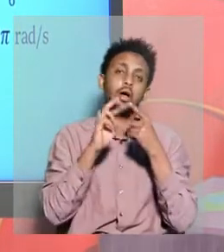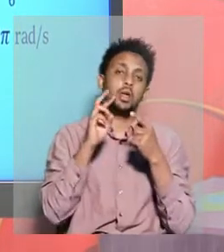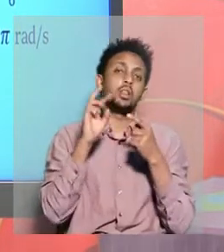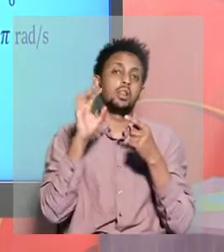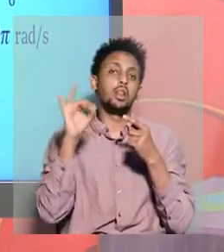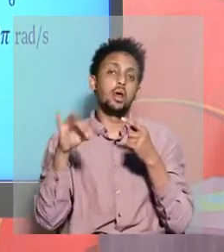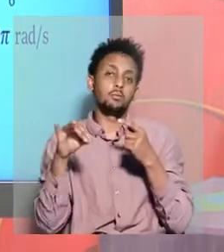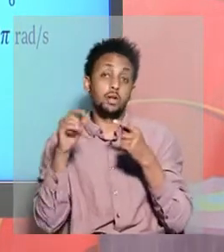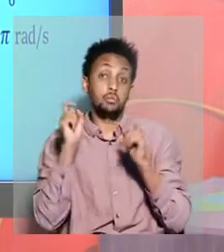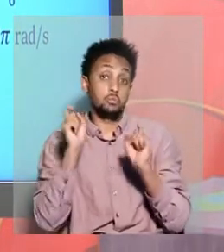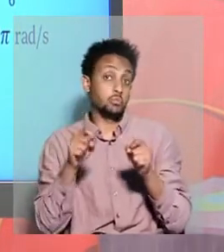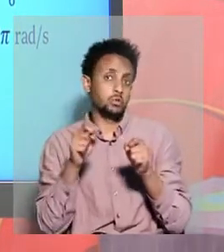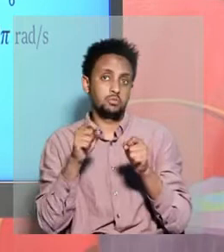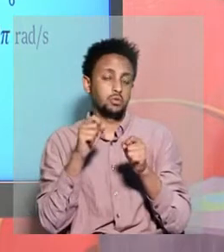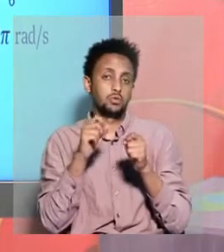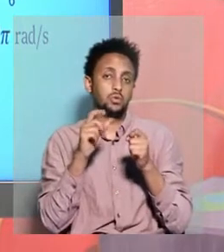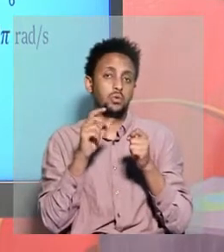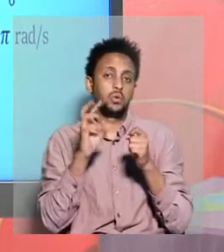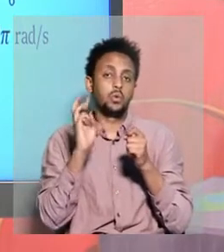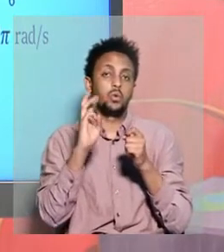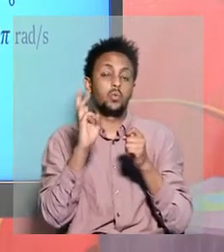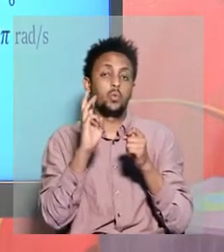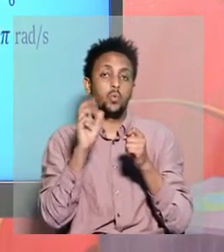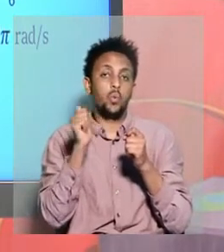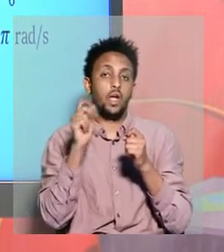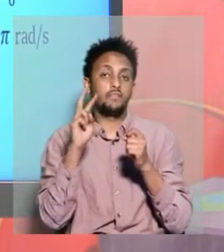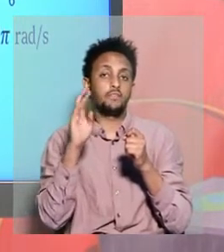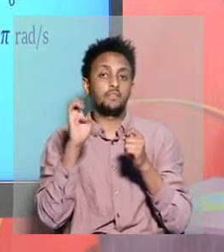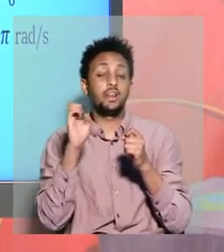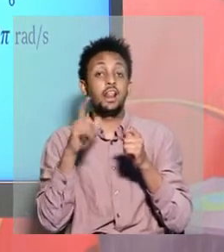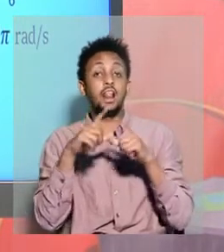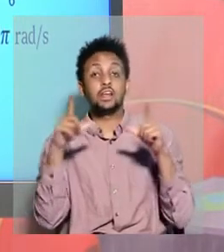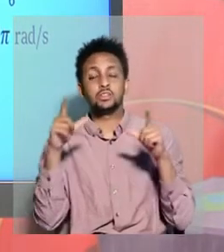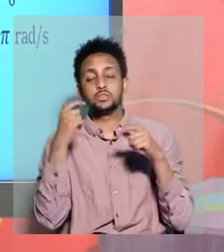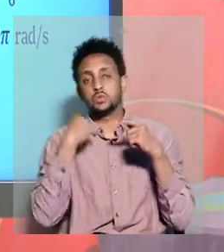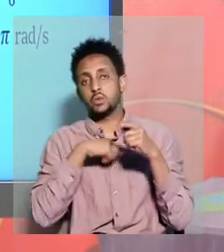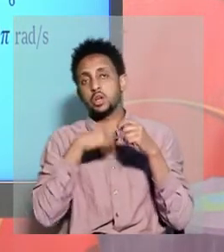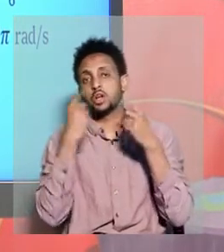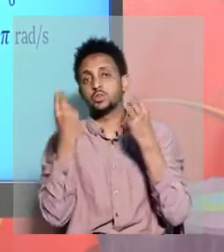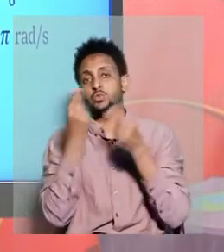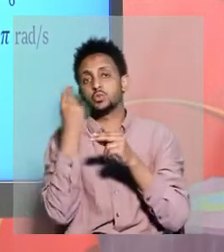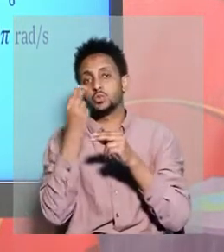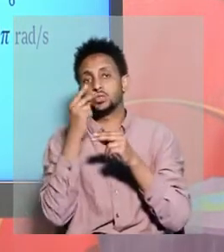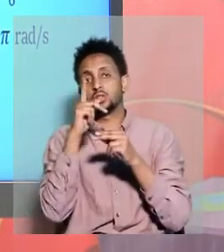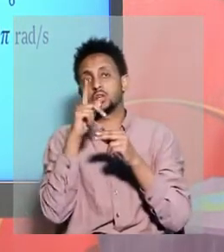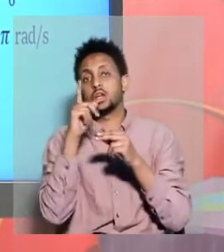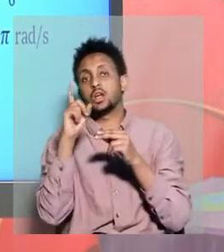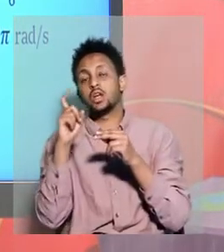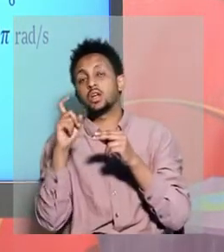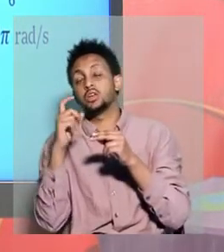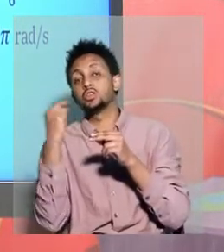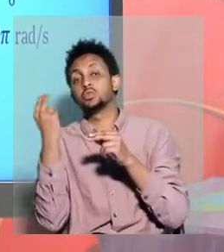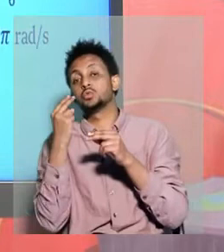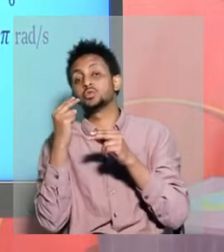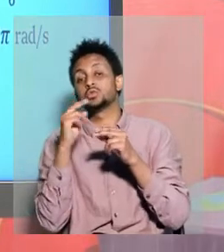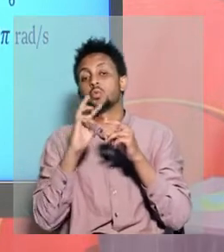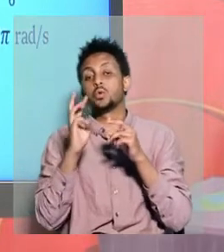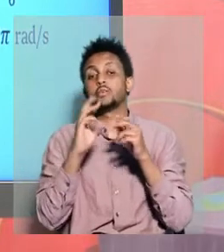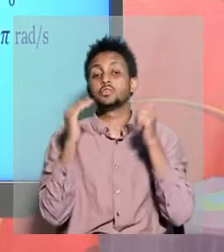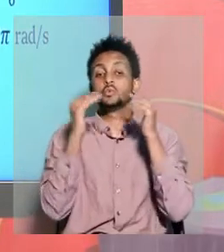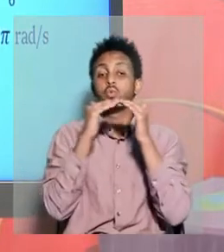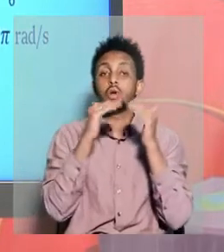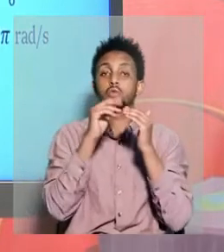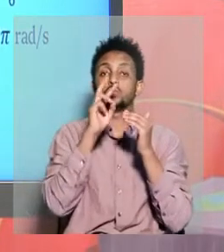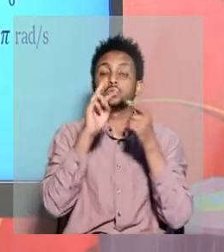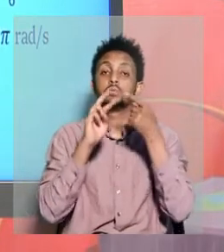It's possible to find the wavelengths. To find the wavelengths, you can use K is equals to 2 pi over lambda. Wave number equals